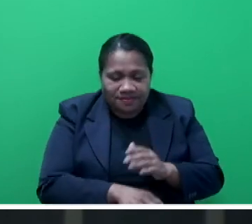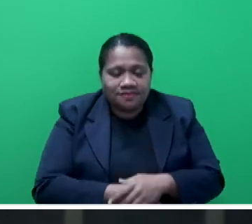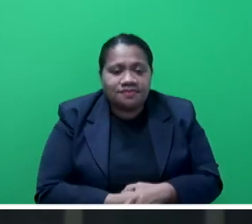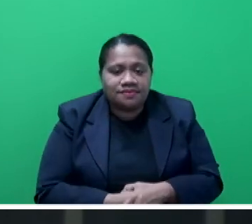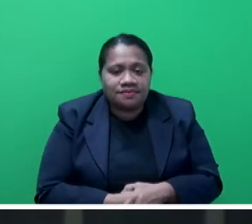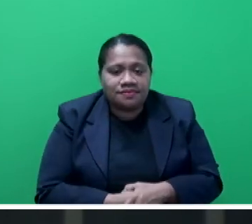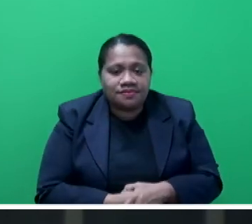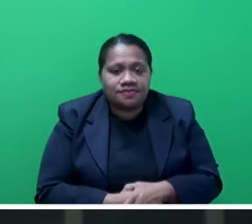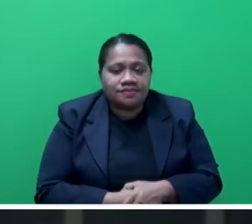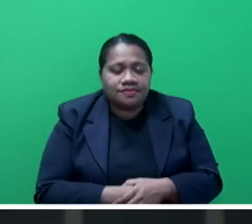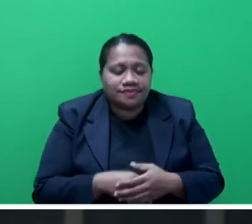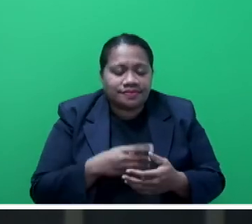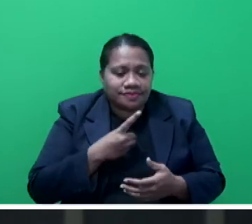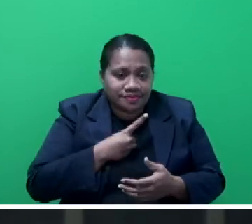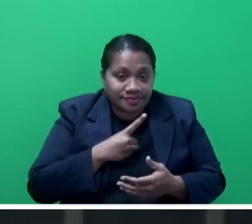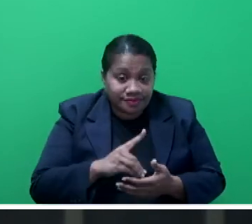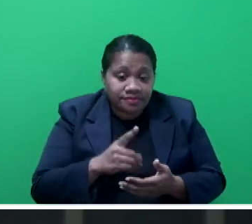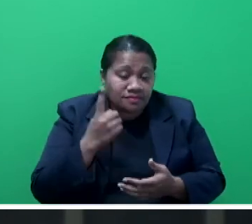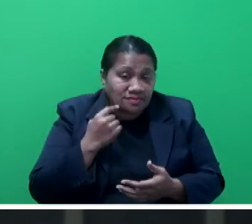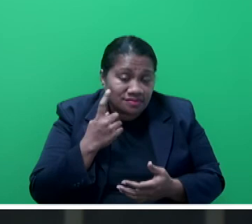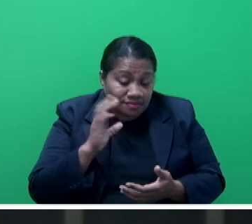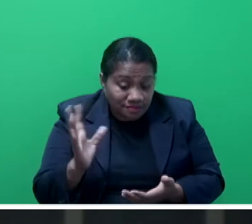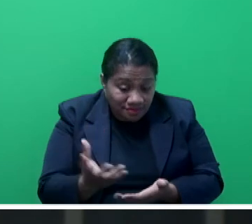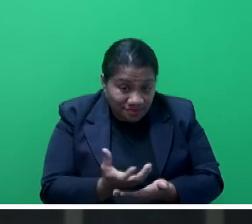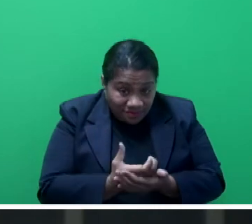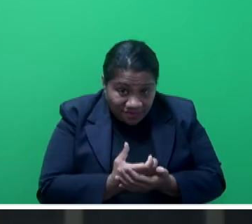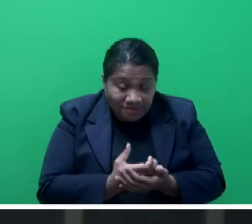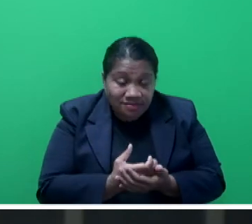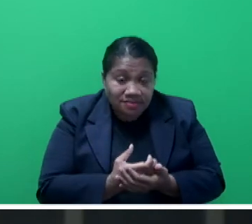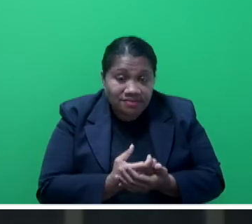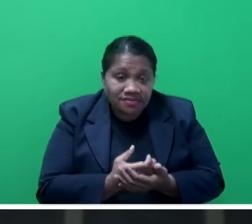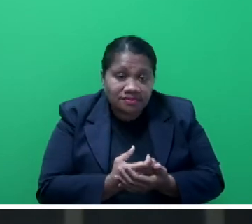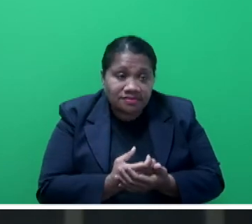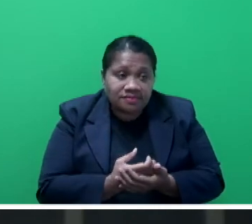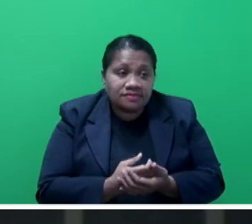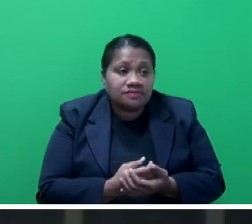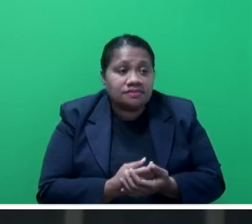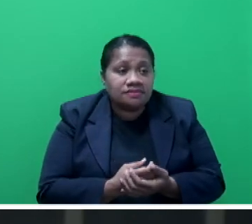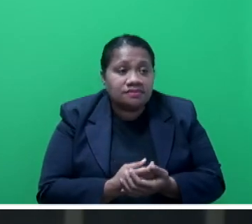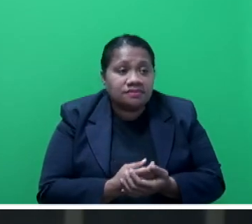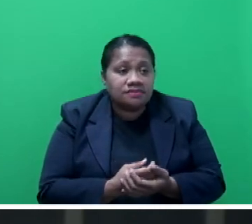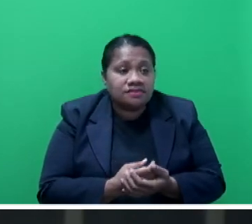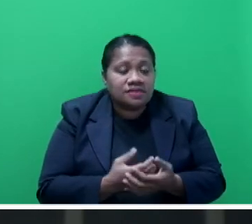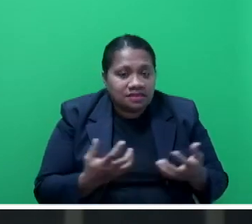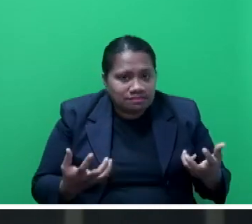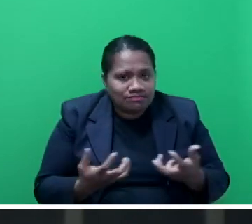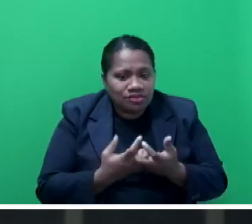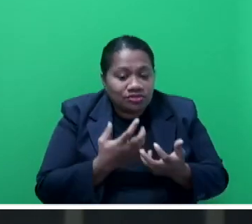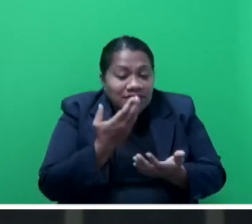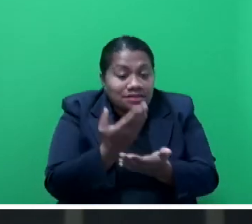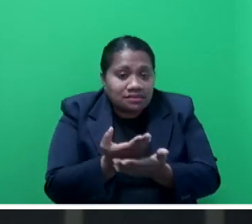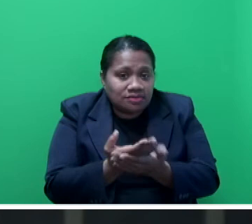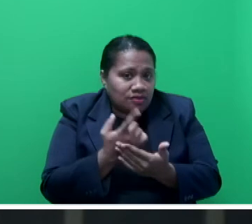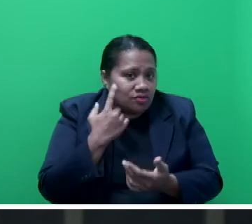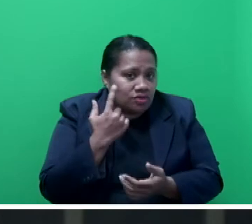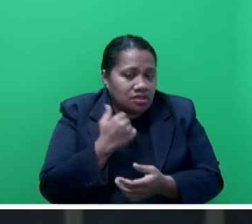Demand management. Water conservation is at the core and is an integral part of demand management, managing the demand for water. Water